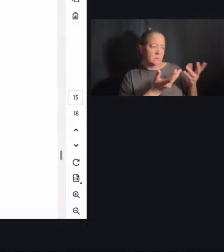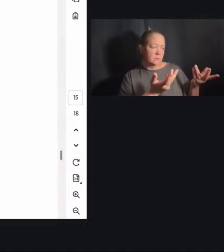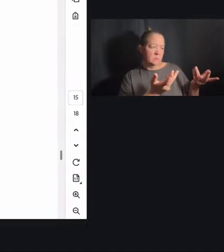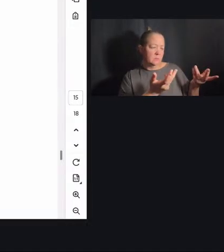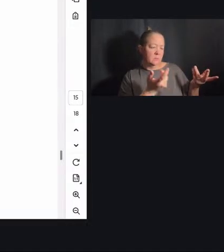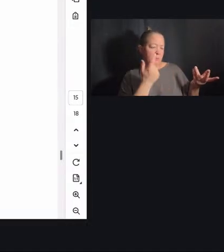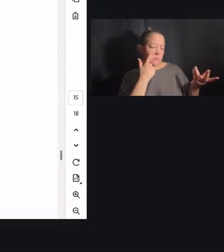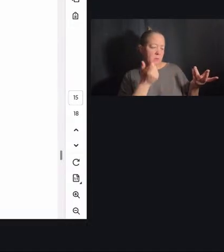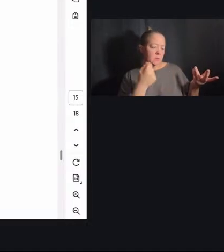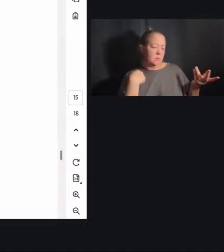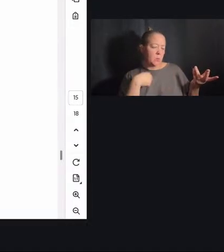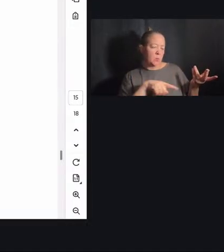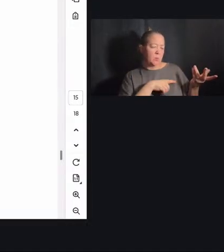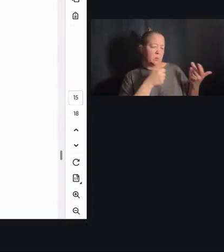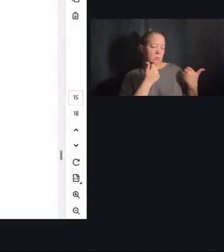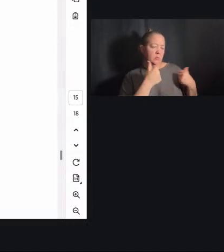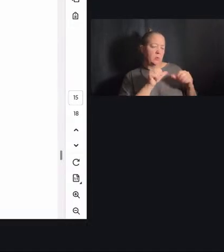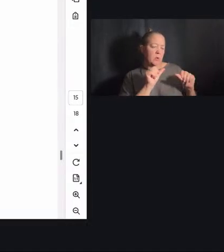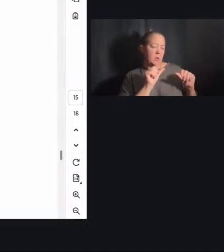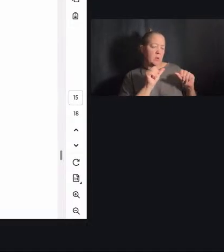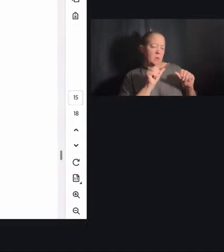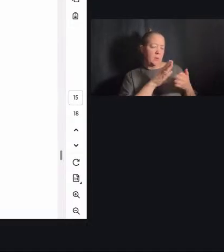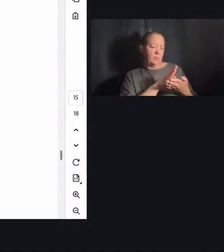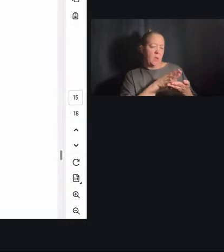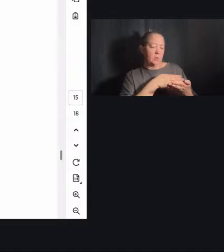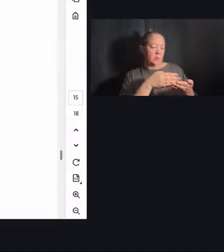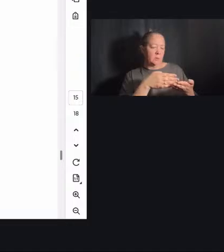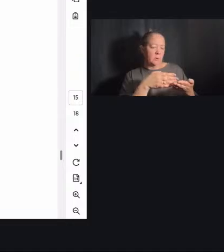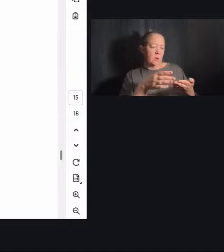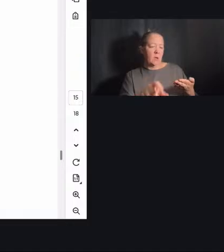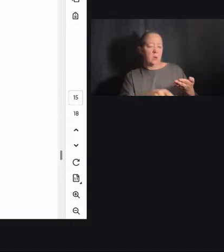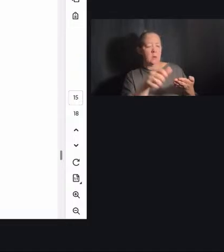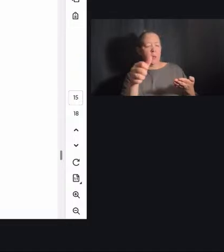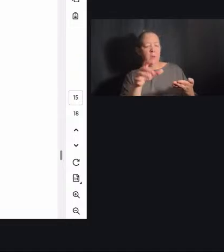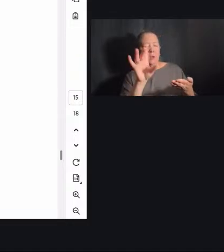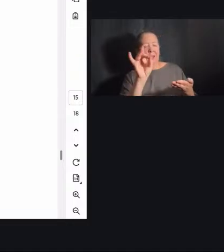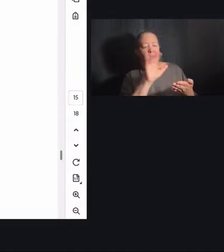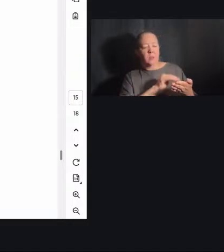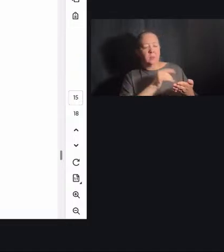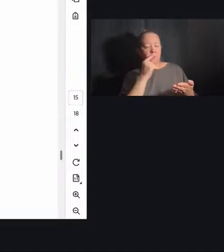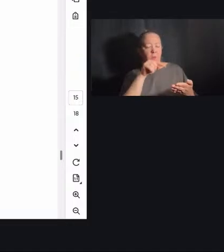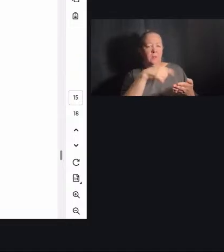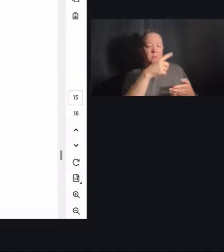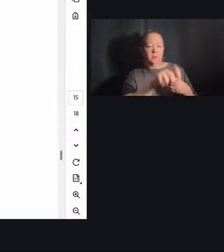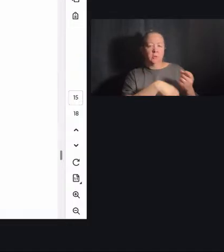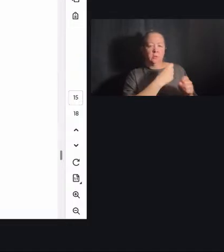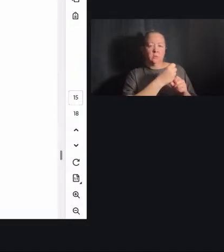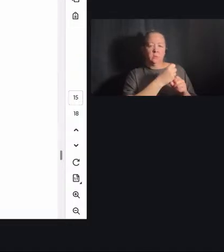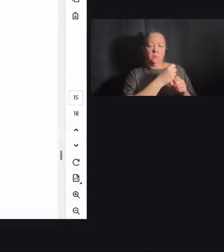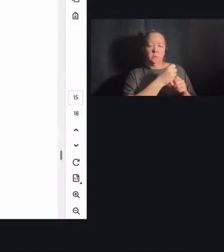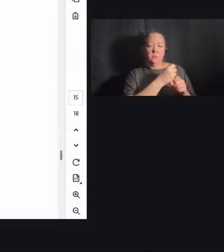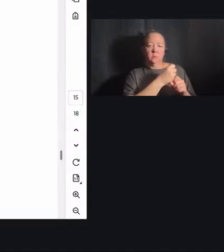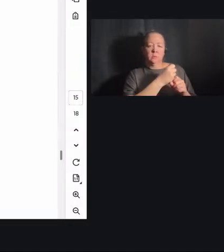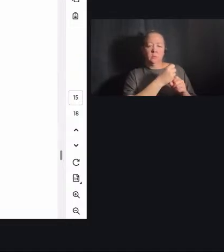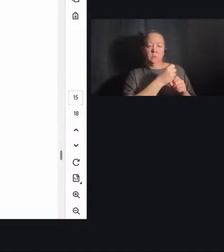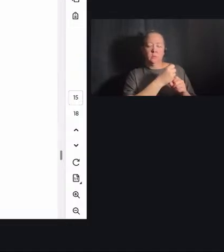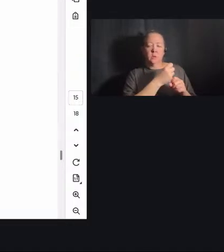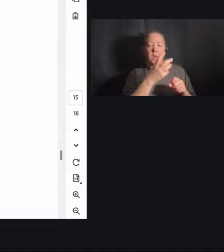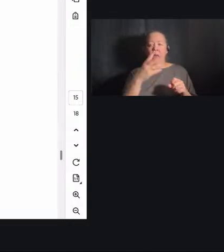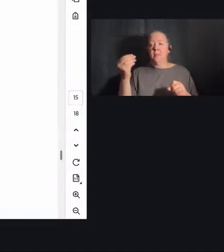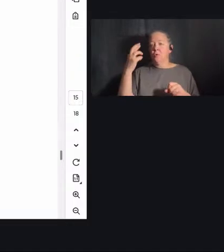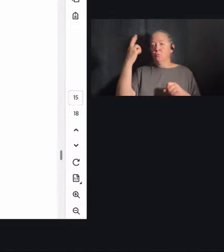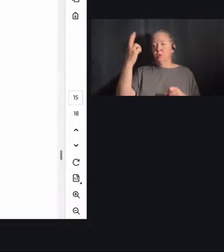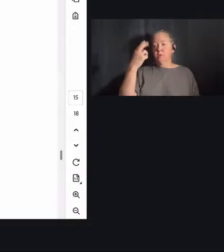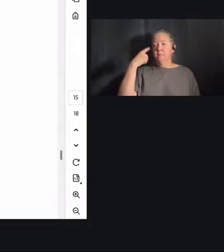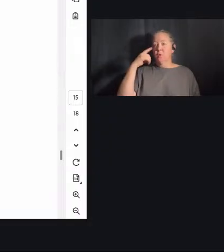we're budgeting another 8,000 for this year. And the reason for that was we thought we